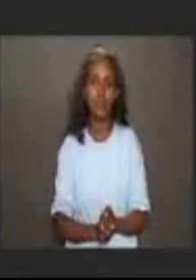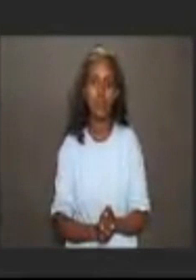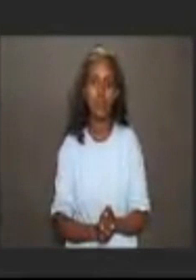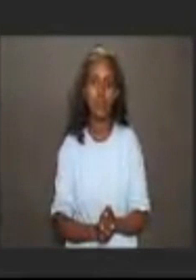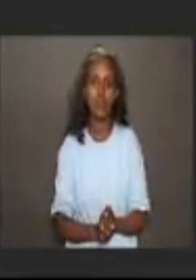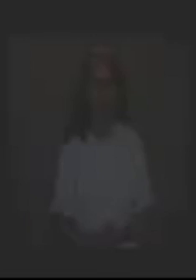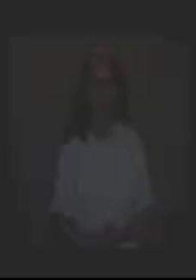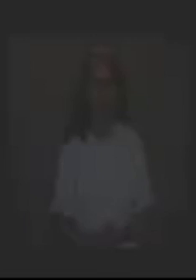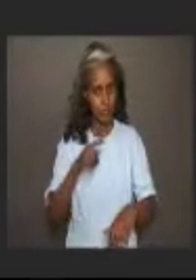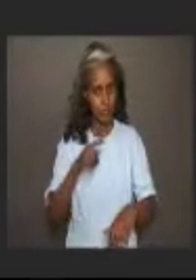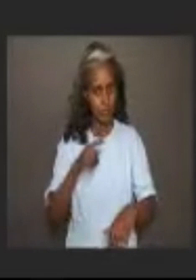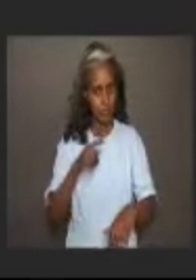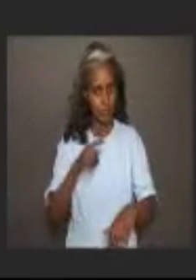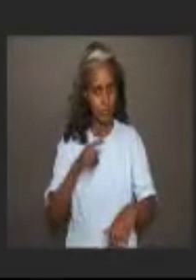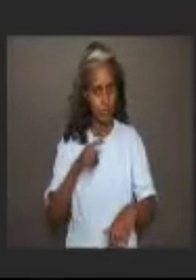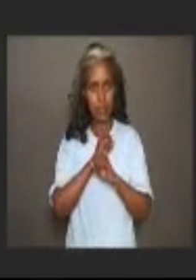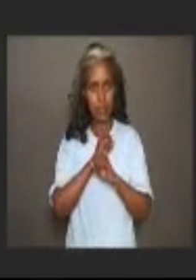Begin.